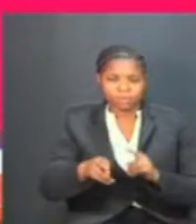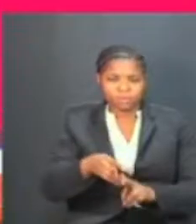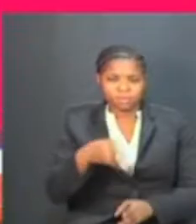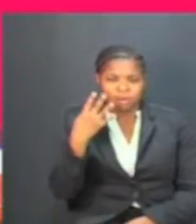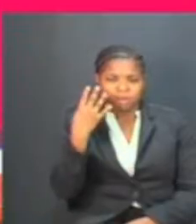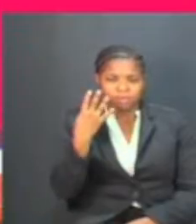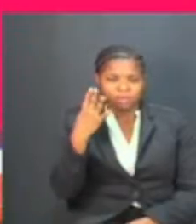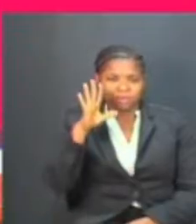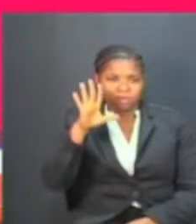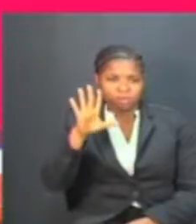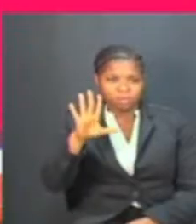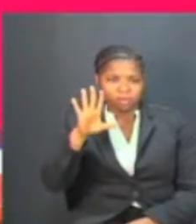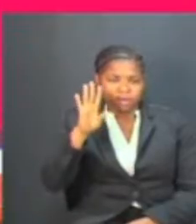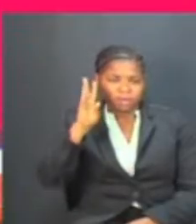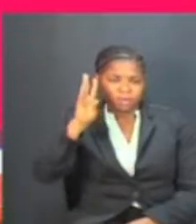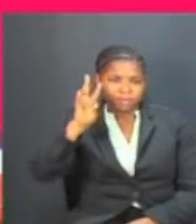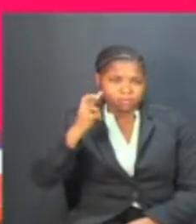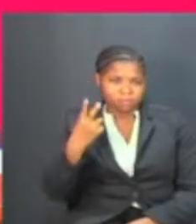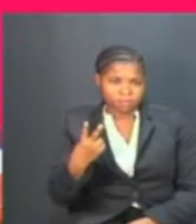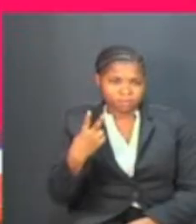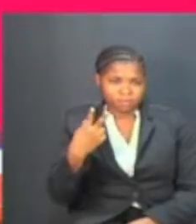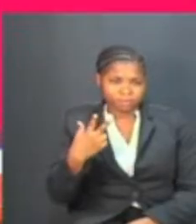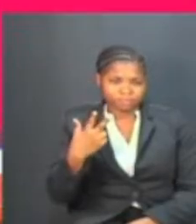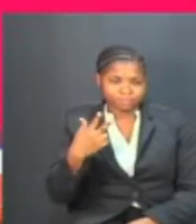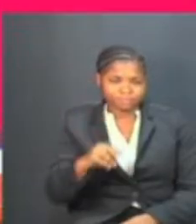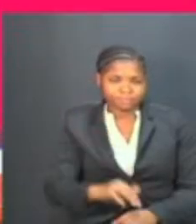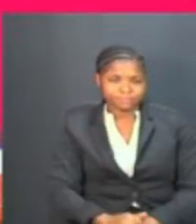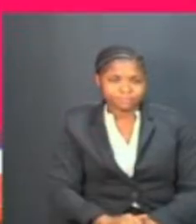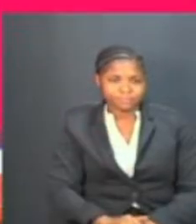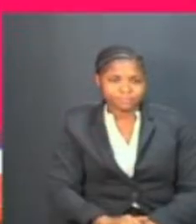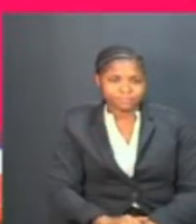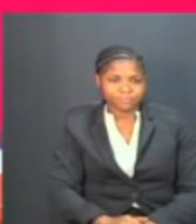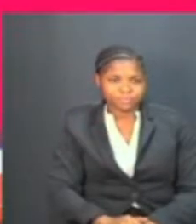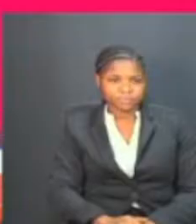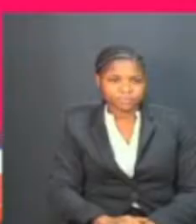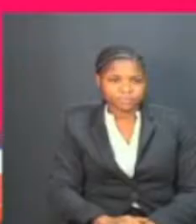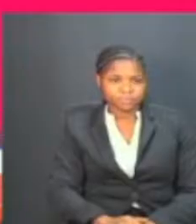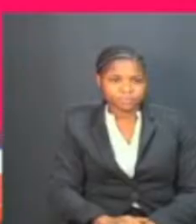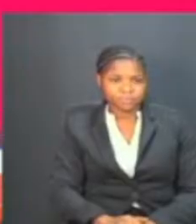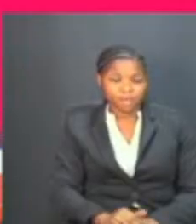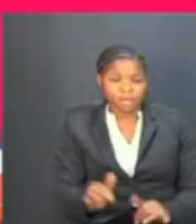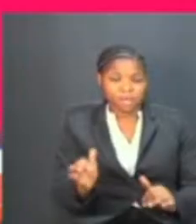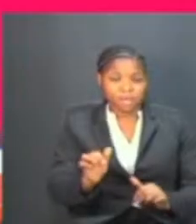standing in the name of Honorable Yao Gomado, Member of Parliament for Akan.